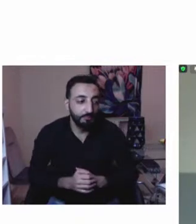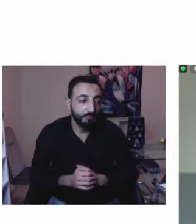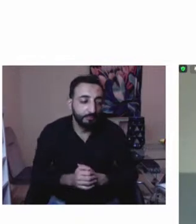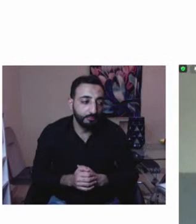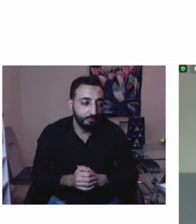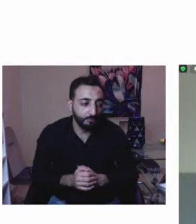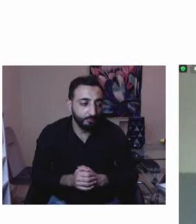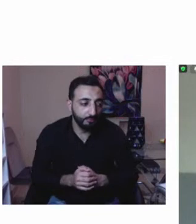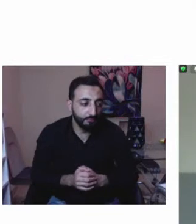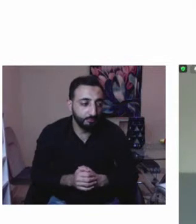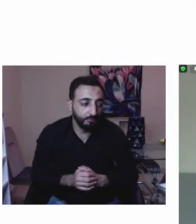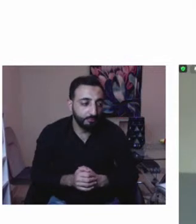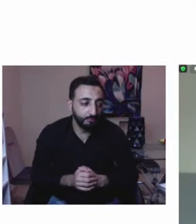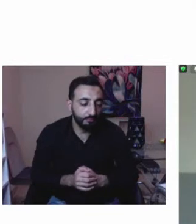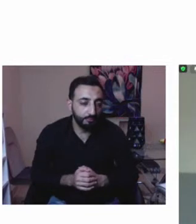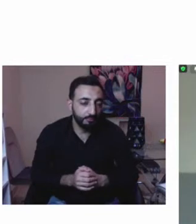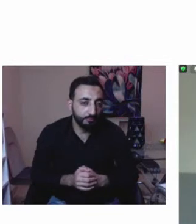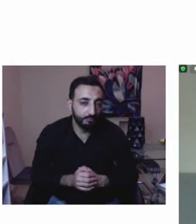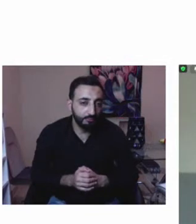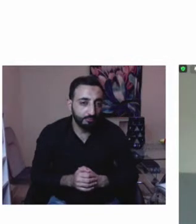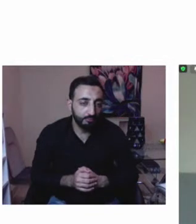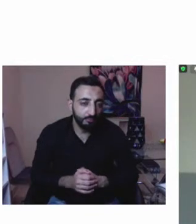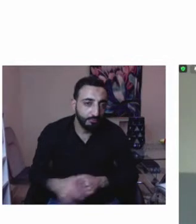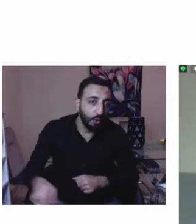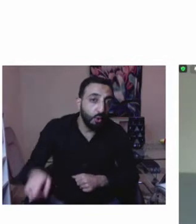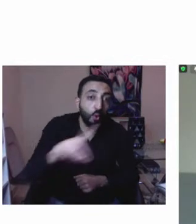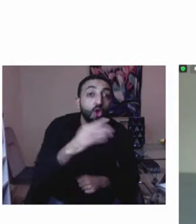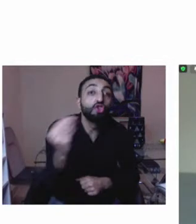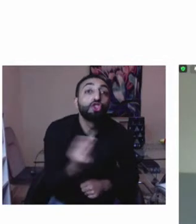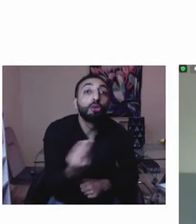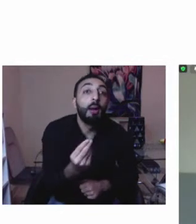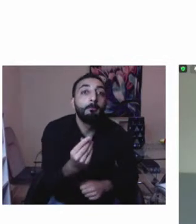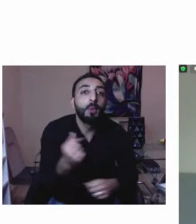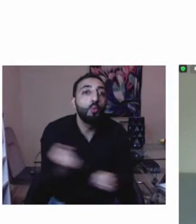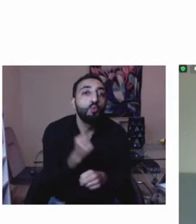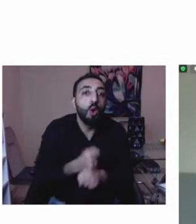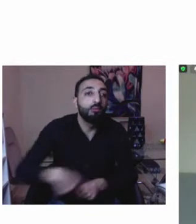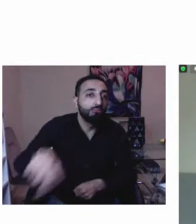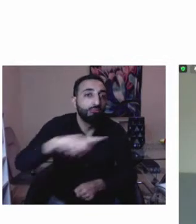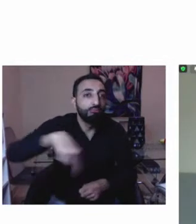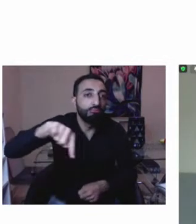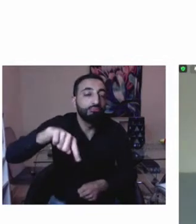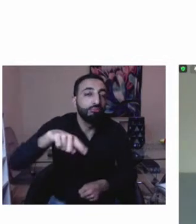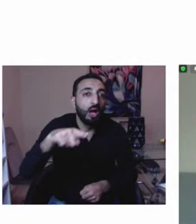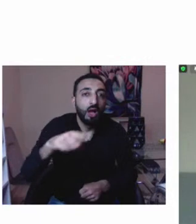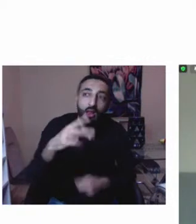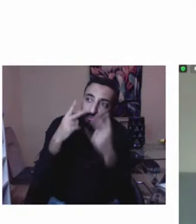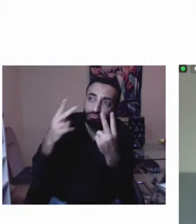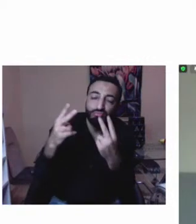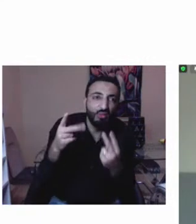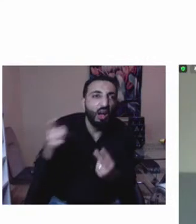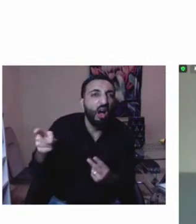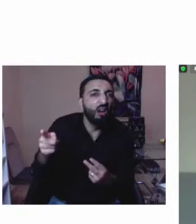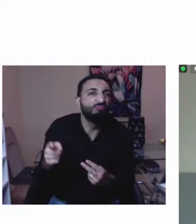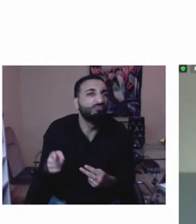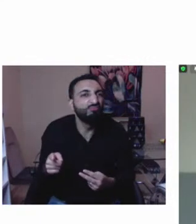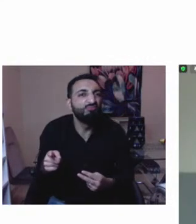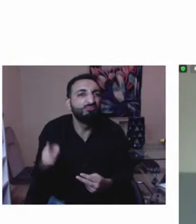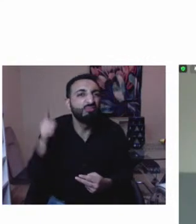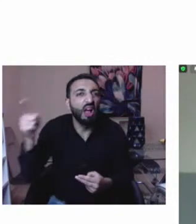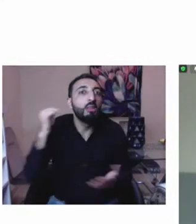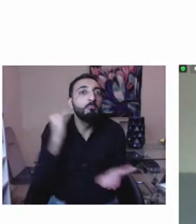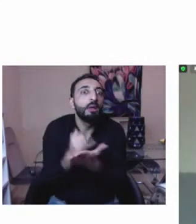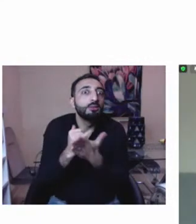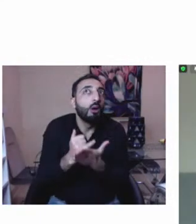as irresponsible or capacityless most of the time, and those stigma make it harder for us to have access to funding